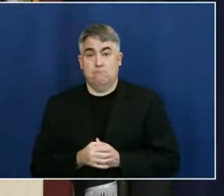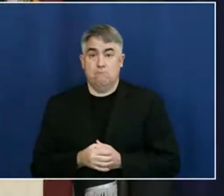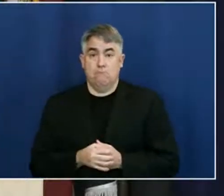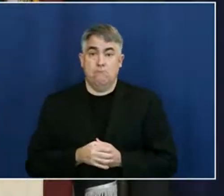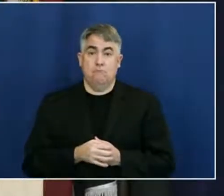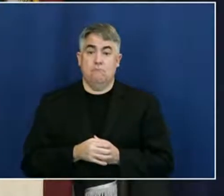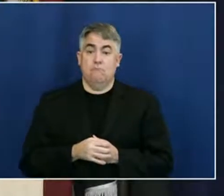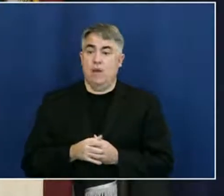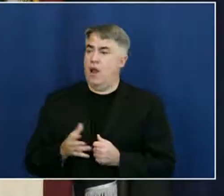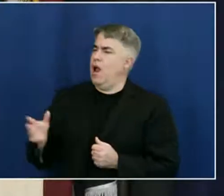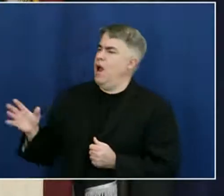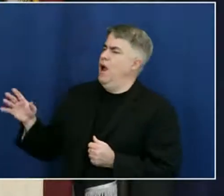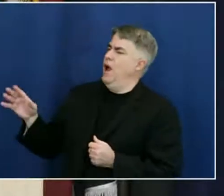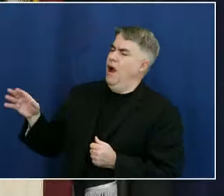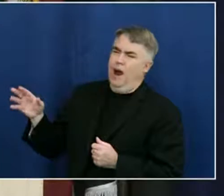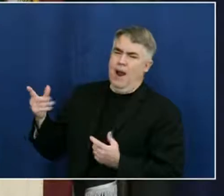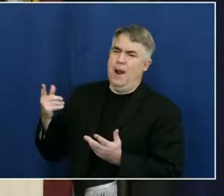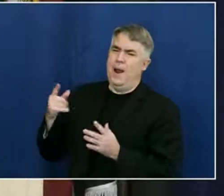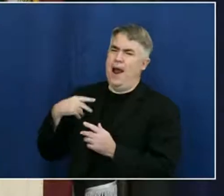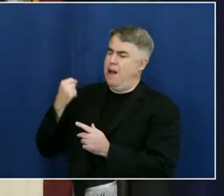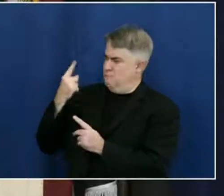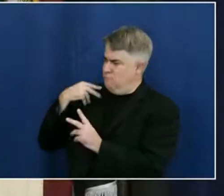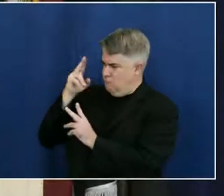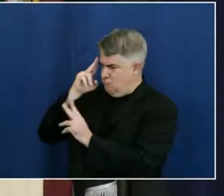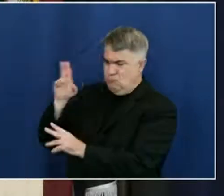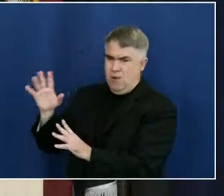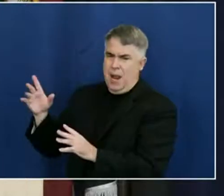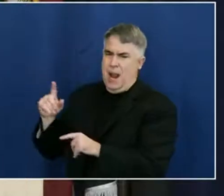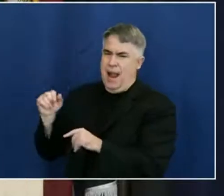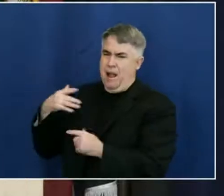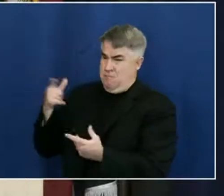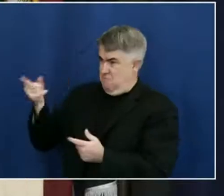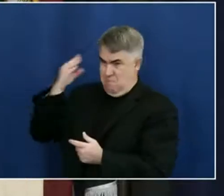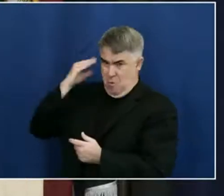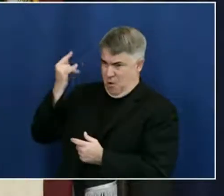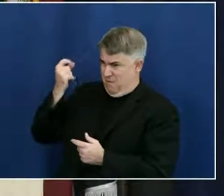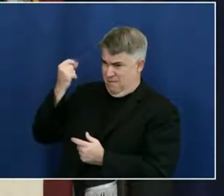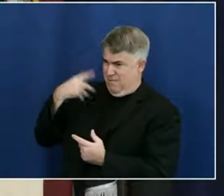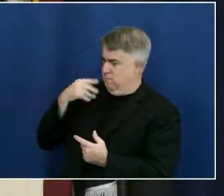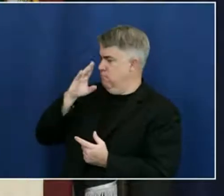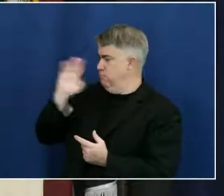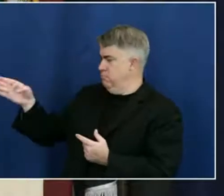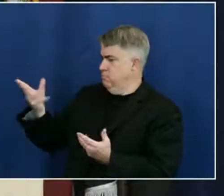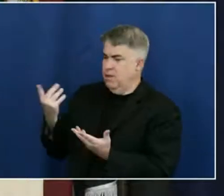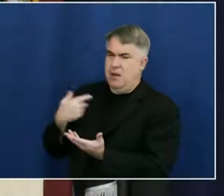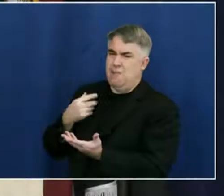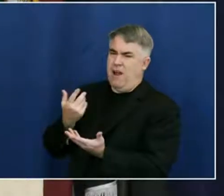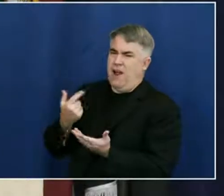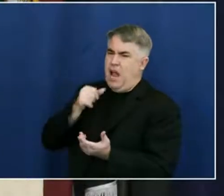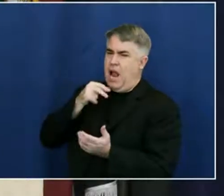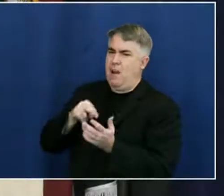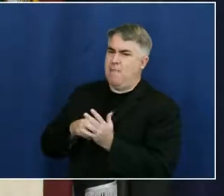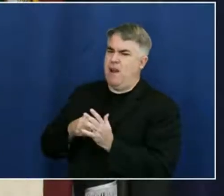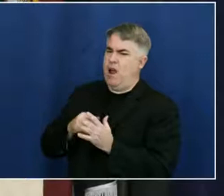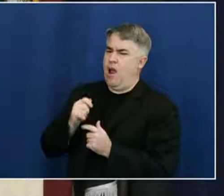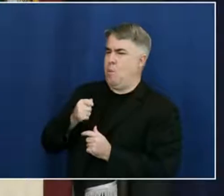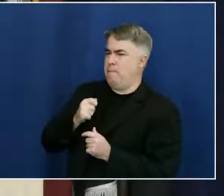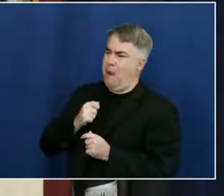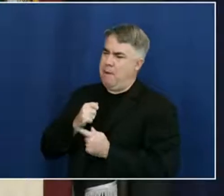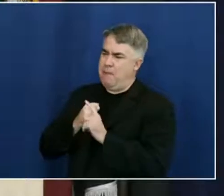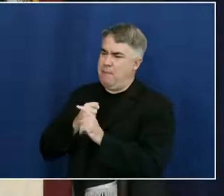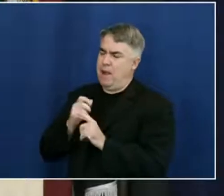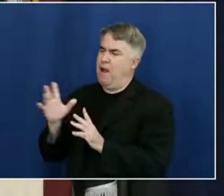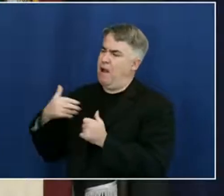I know, but with all due respect, but I'm asking you, Nathan, you know I am. And I'm not asking you as a reporter or anything. It's me, Tommy.